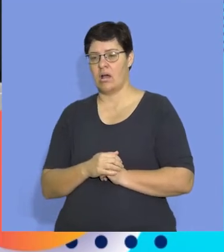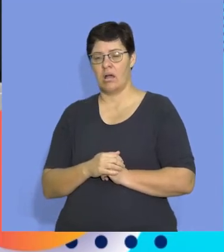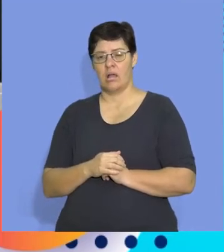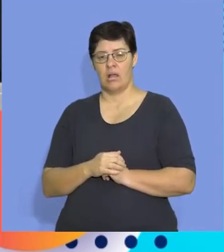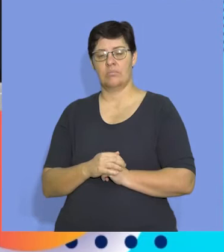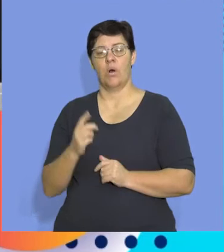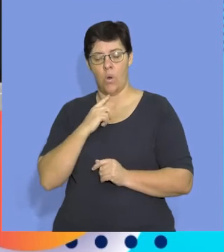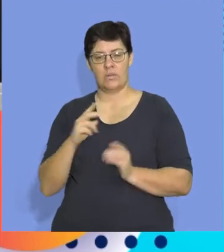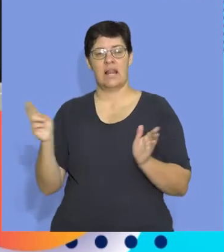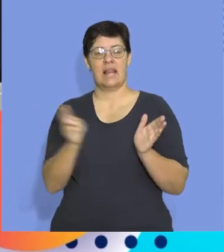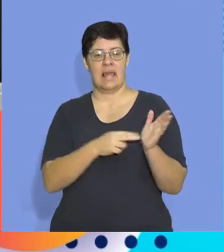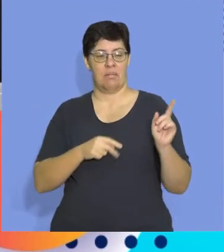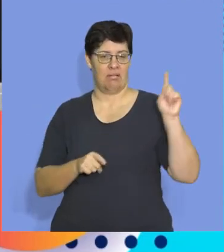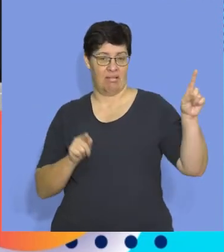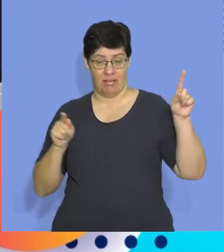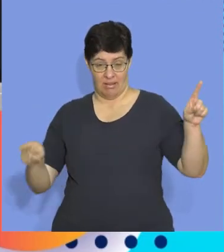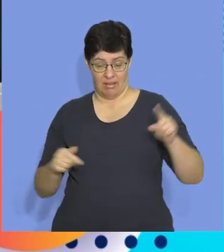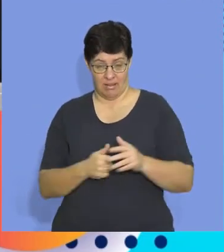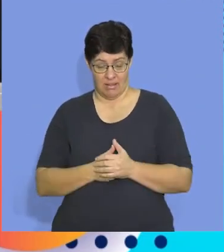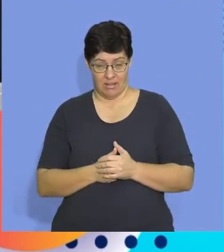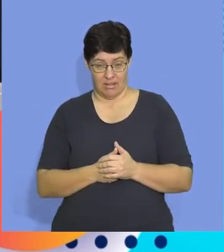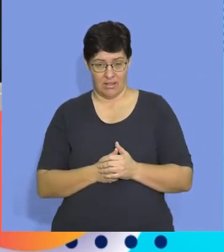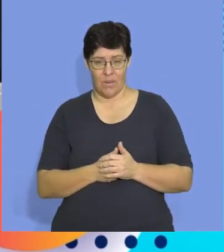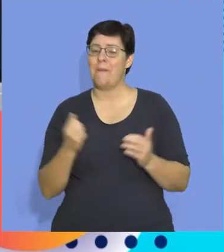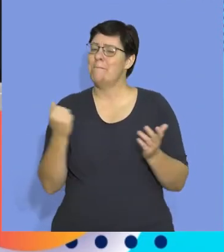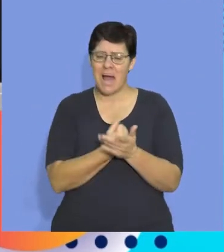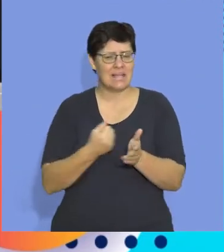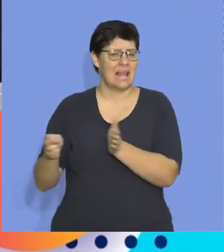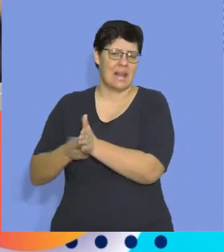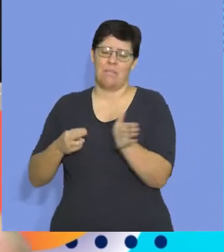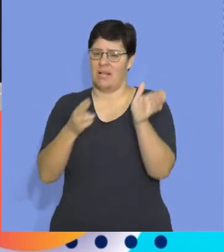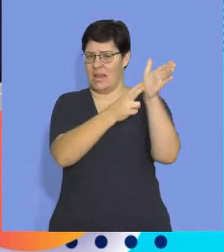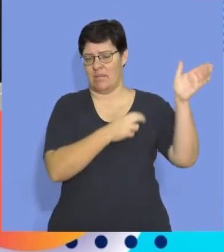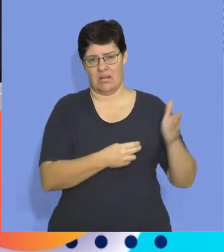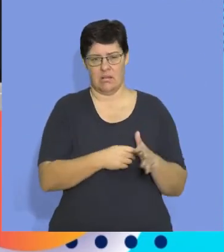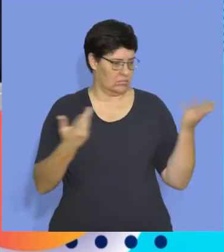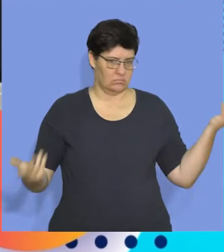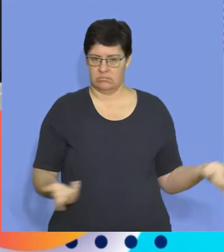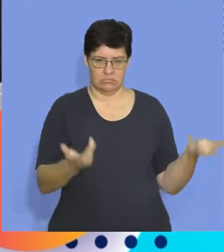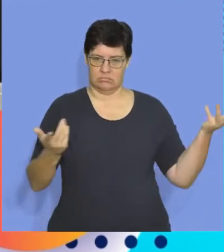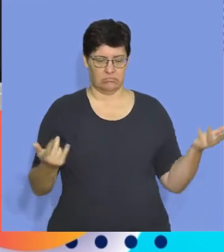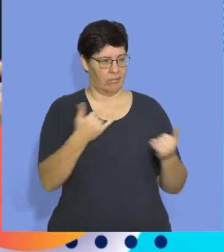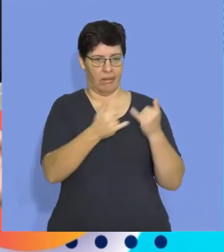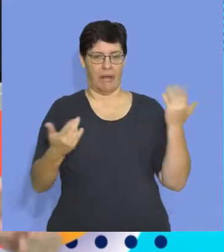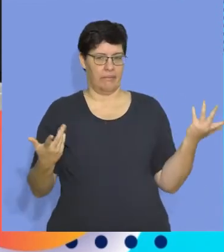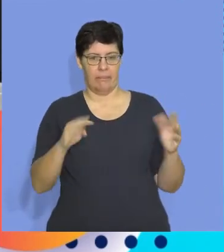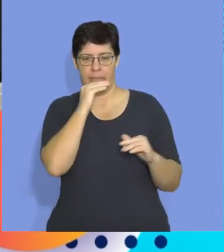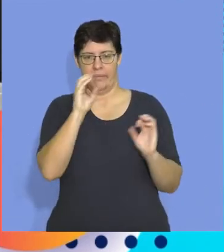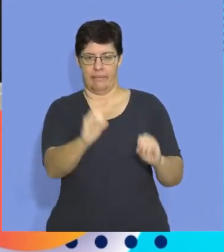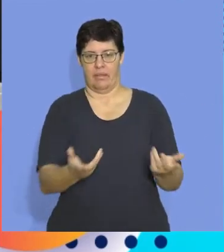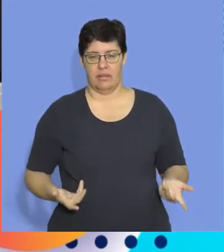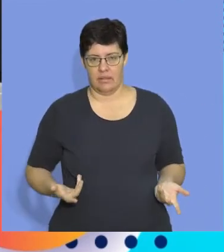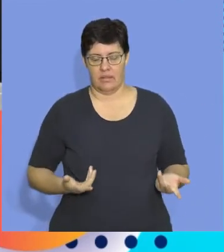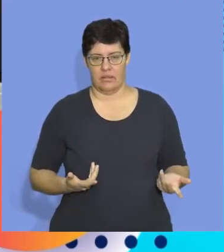always label the axes, okay? You must label the axes, otherwise it's just random lines. It doesn't make any sense.